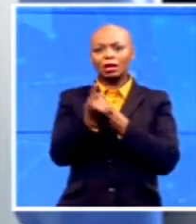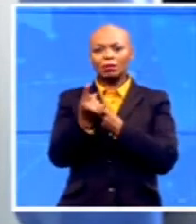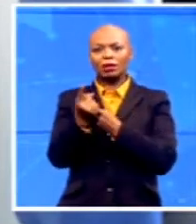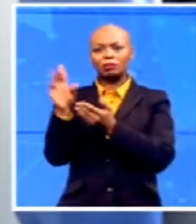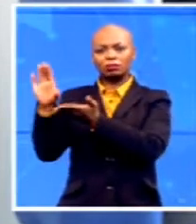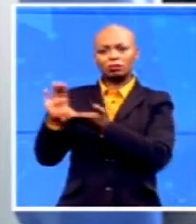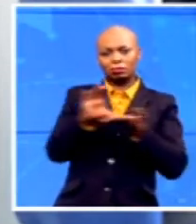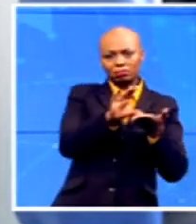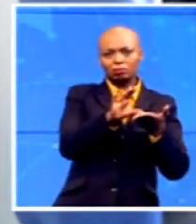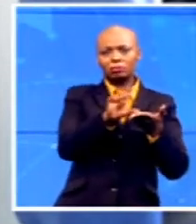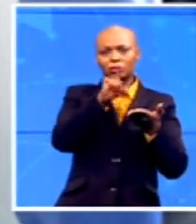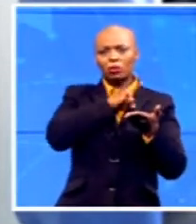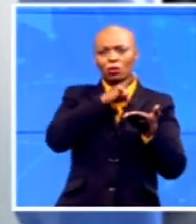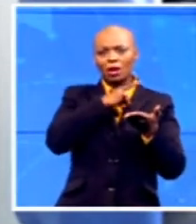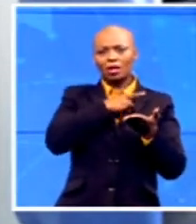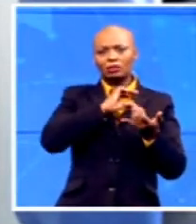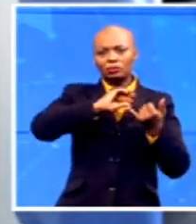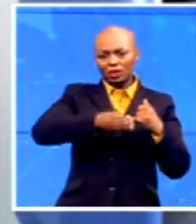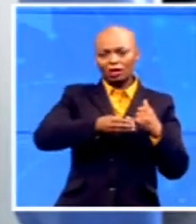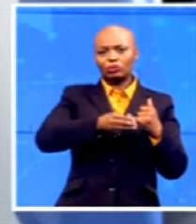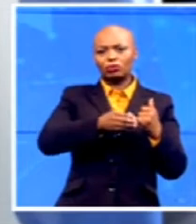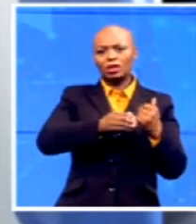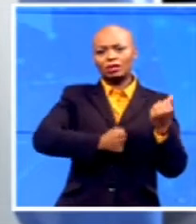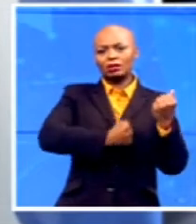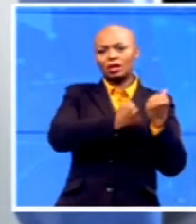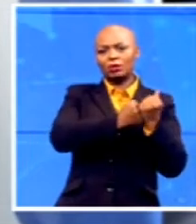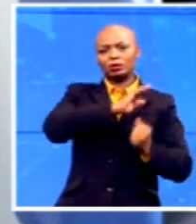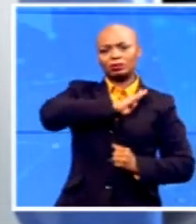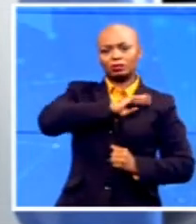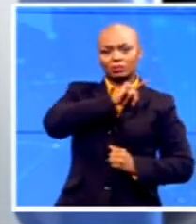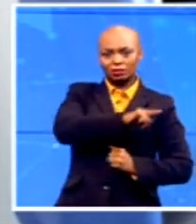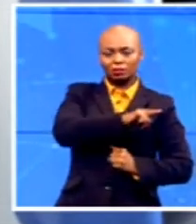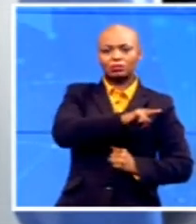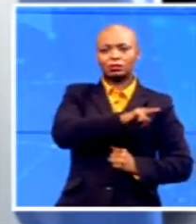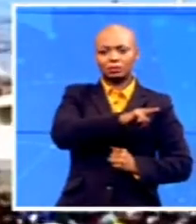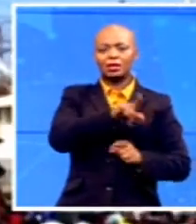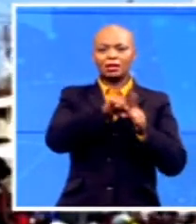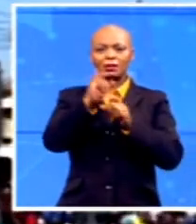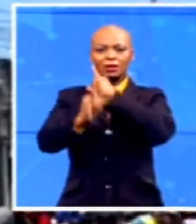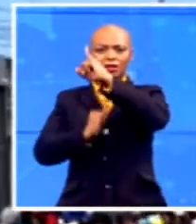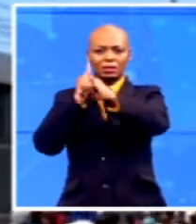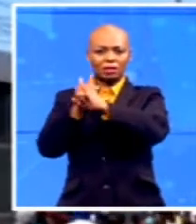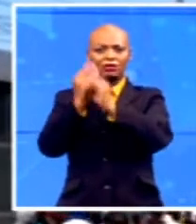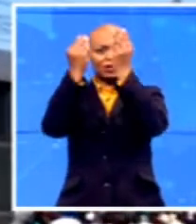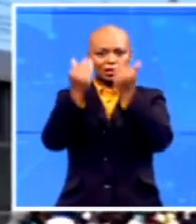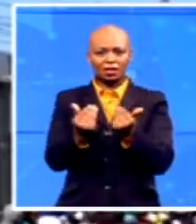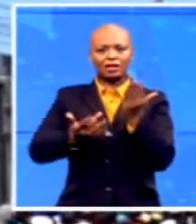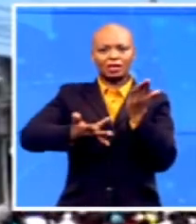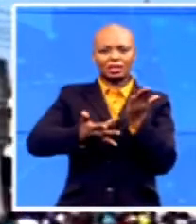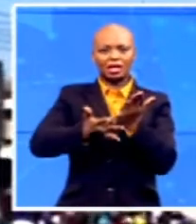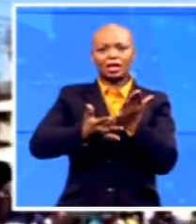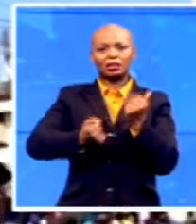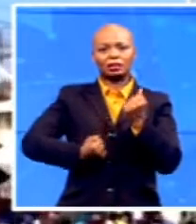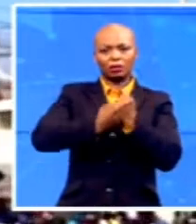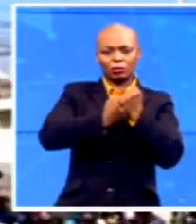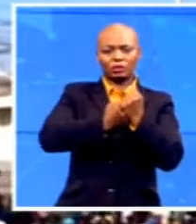the force, as well as additional international financial and technical support. She also